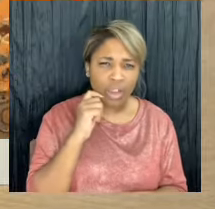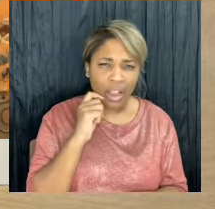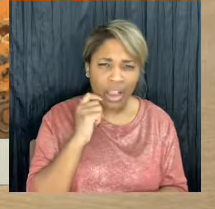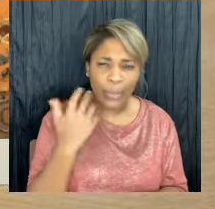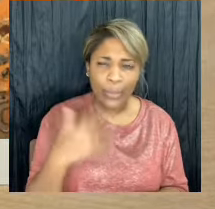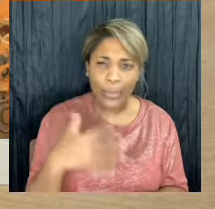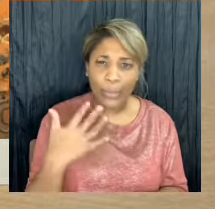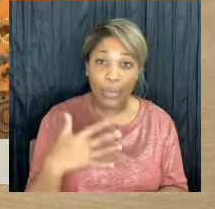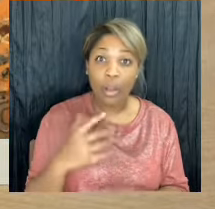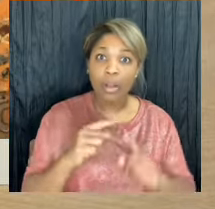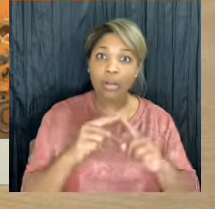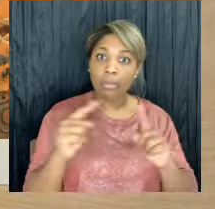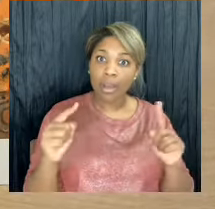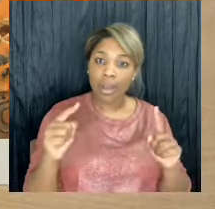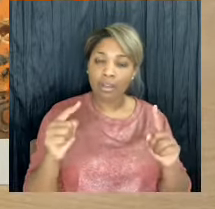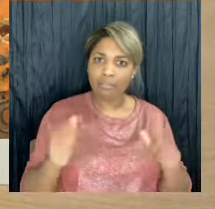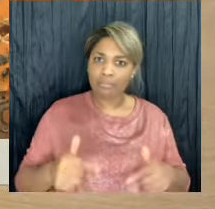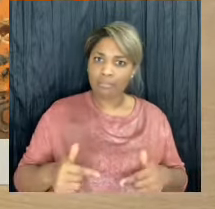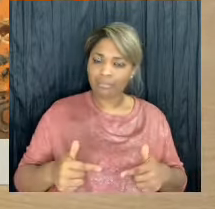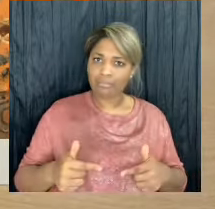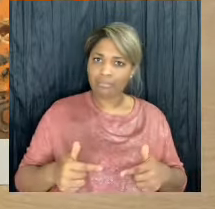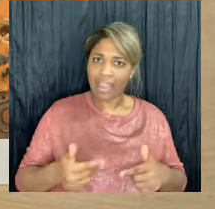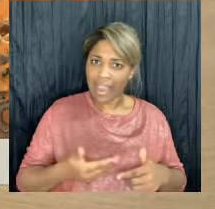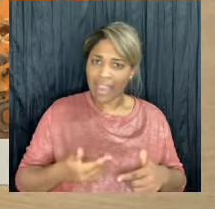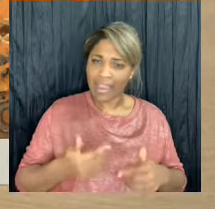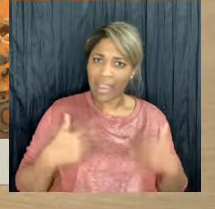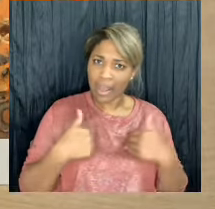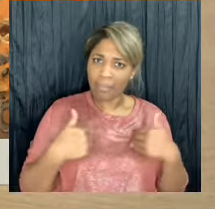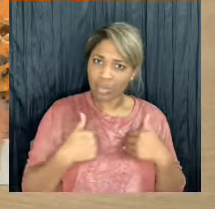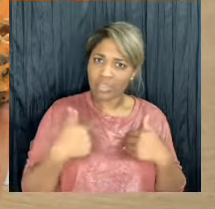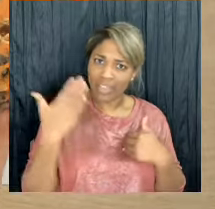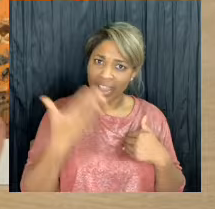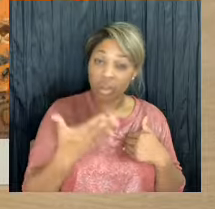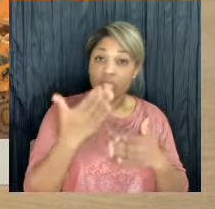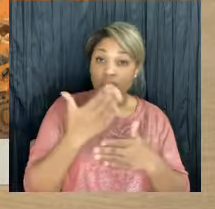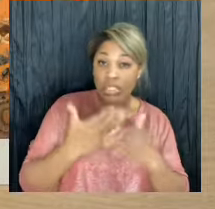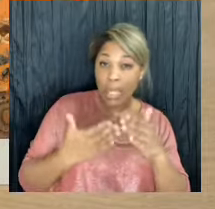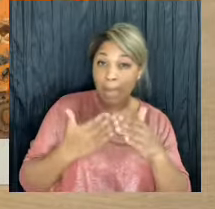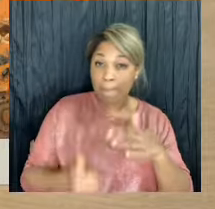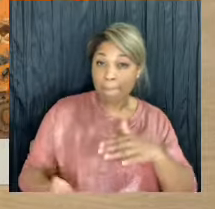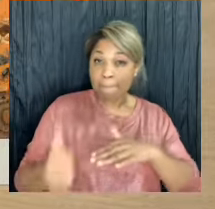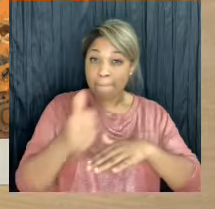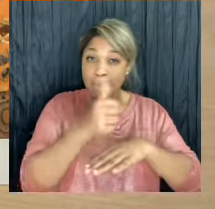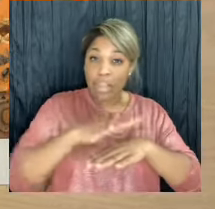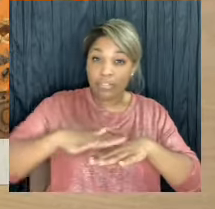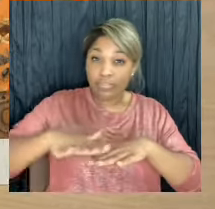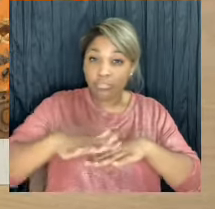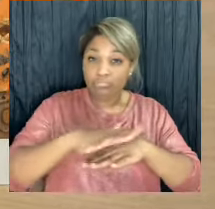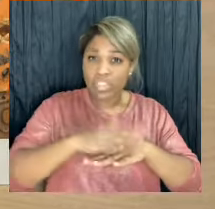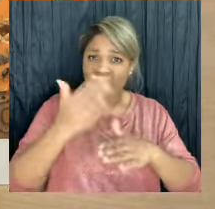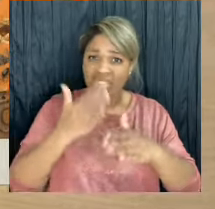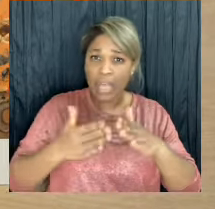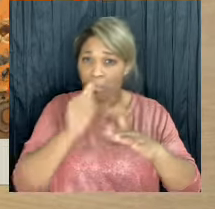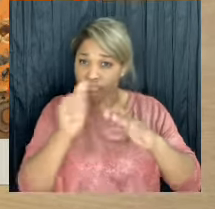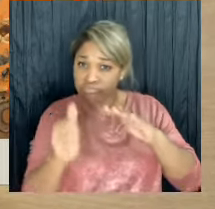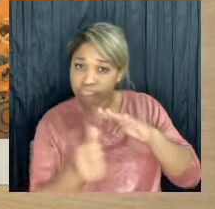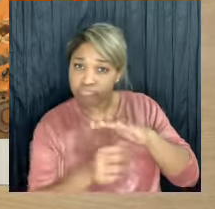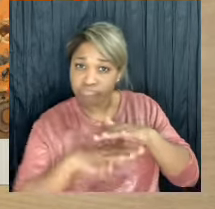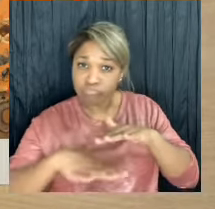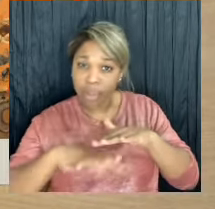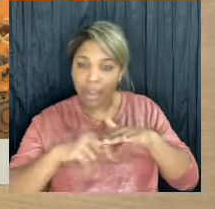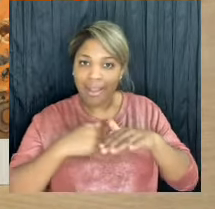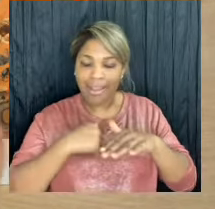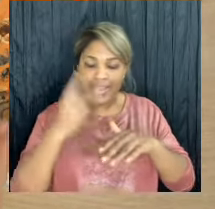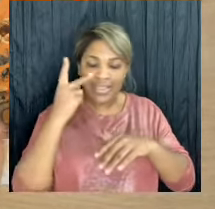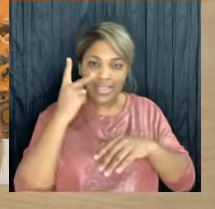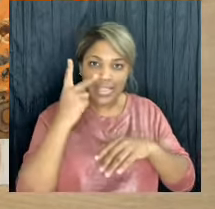look, there are animals in the desert. Some of them are above ground. Some of them are underground. I